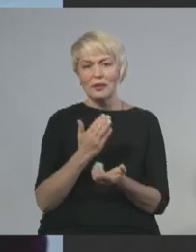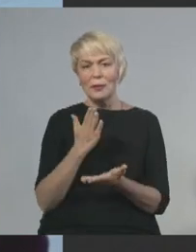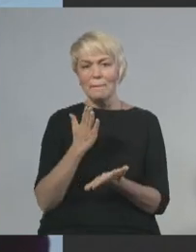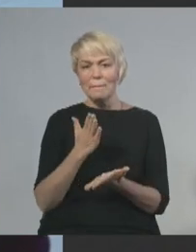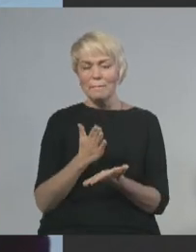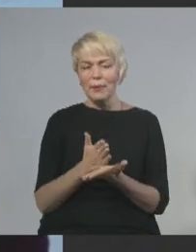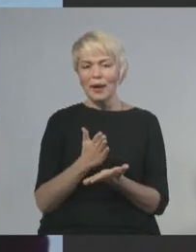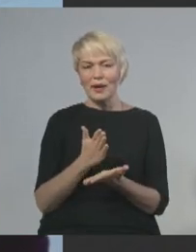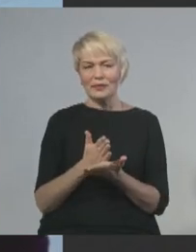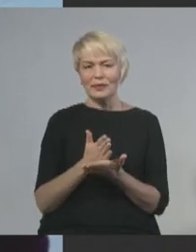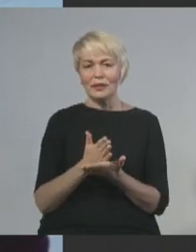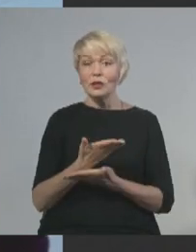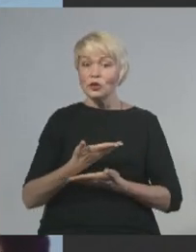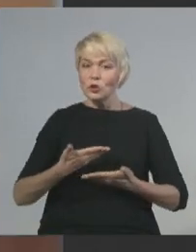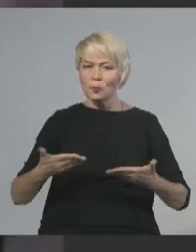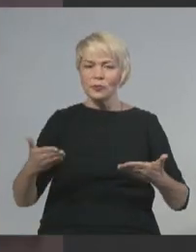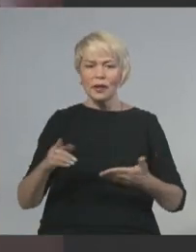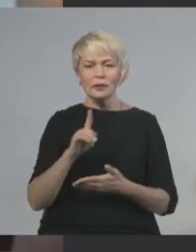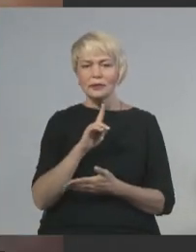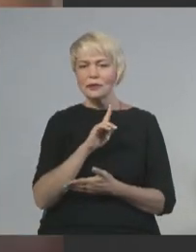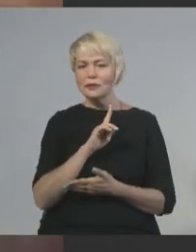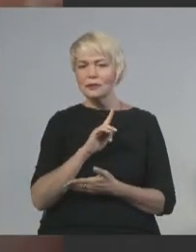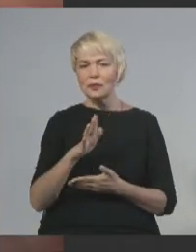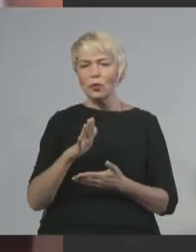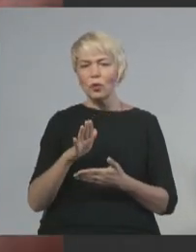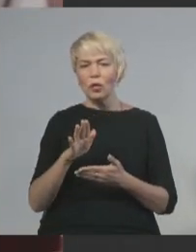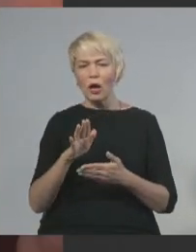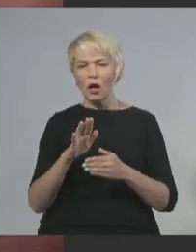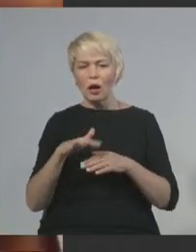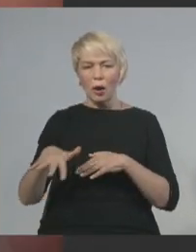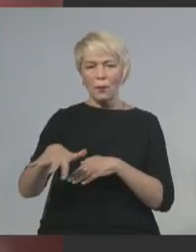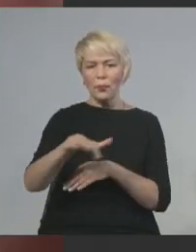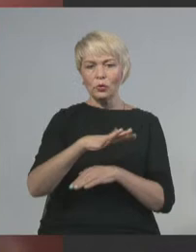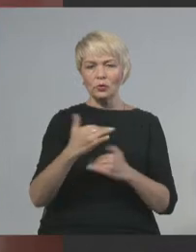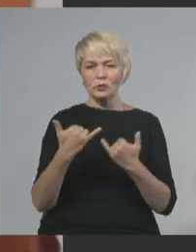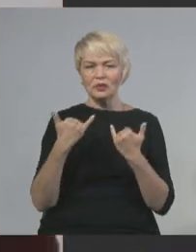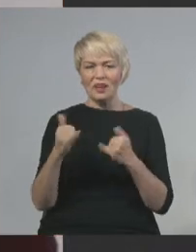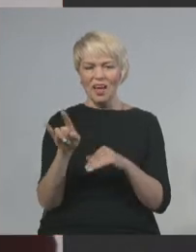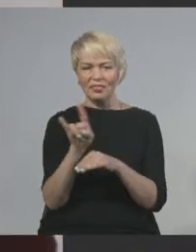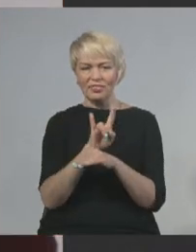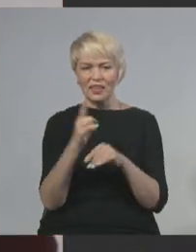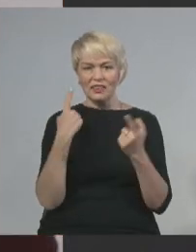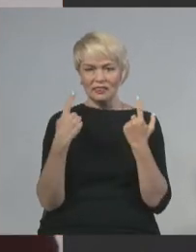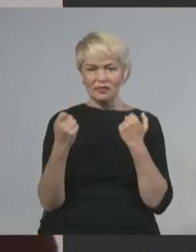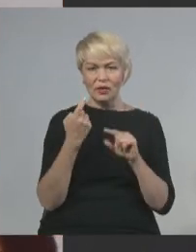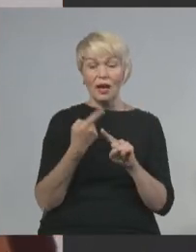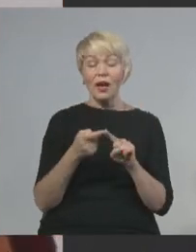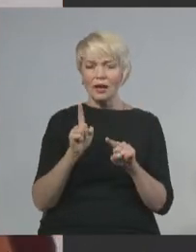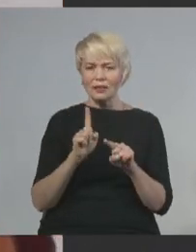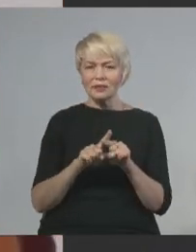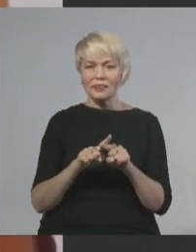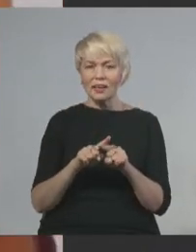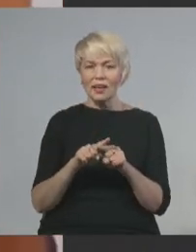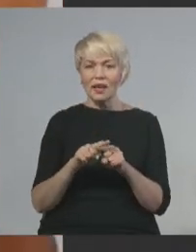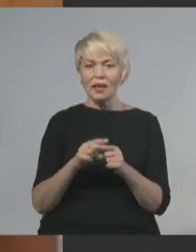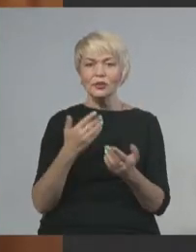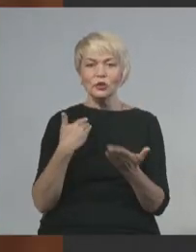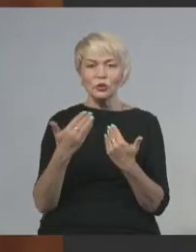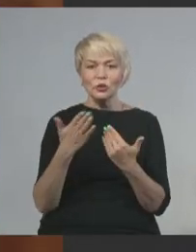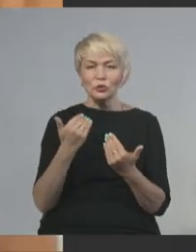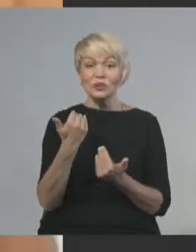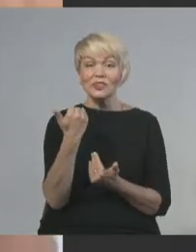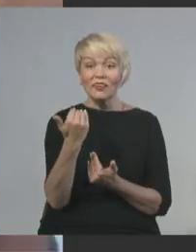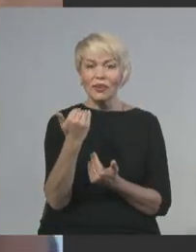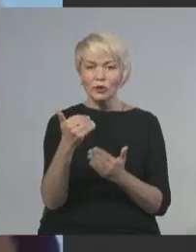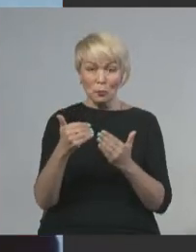information it's linked to your previous question of trust i would because when uh as we